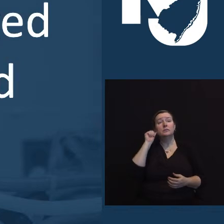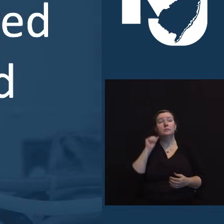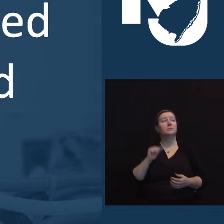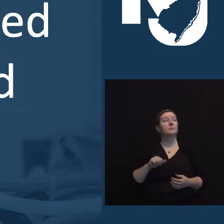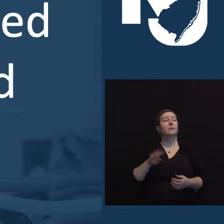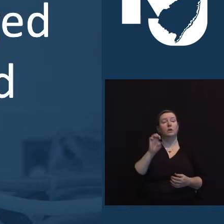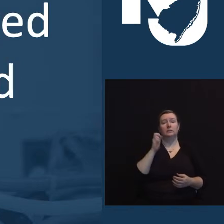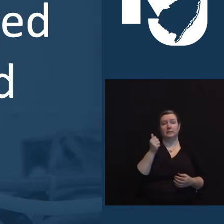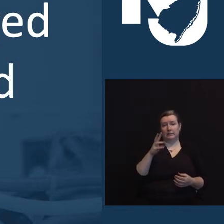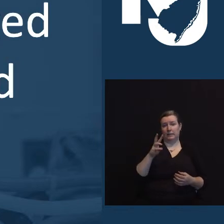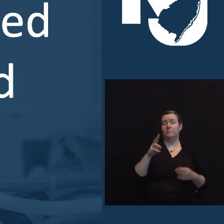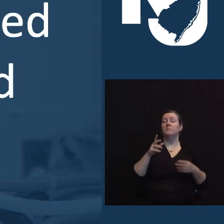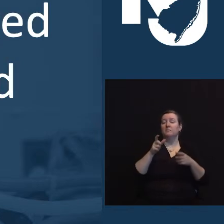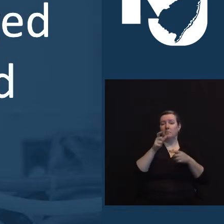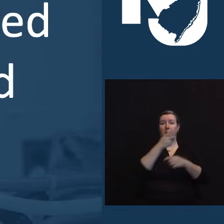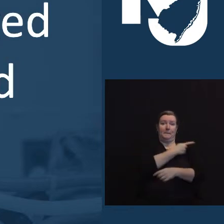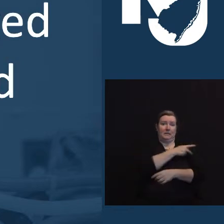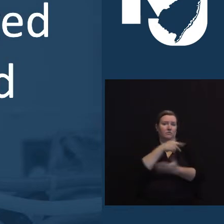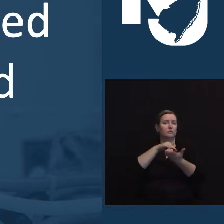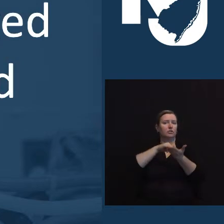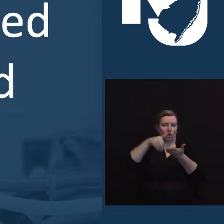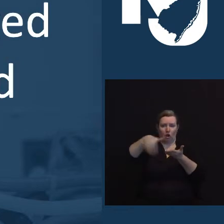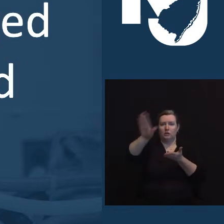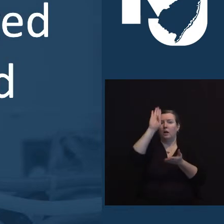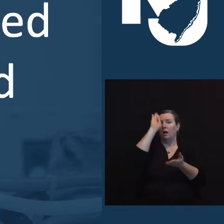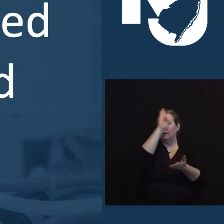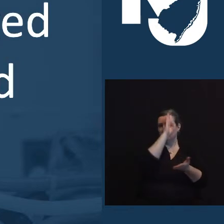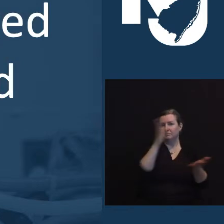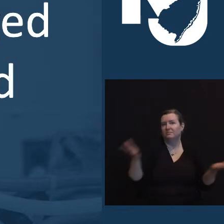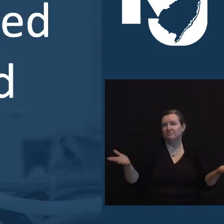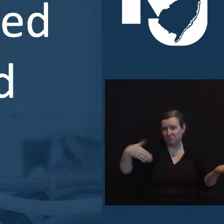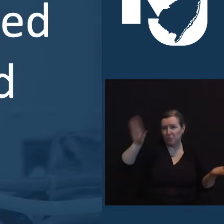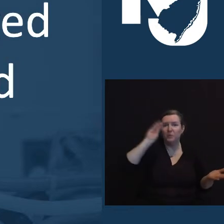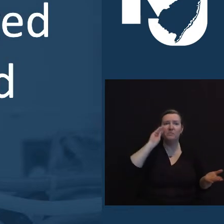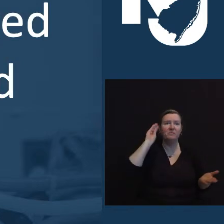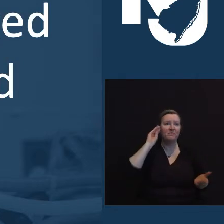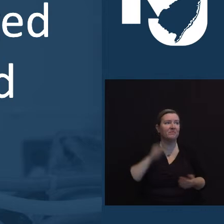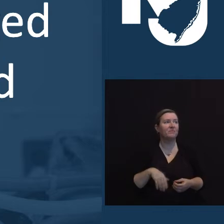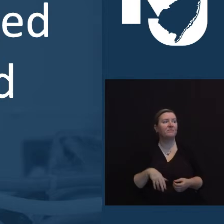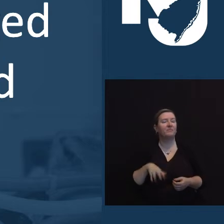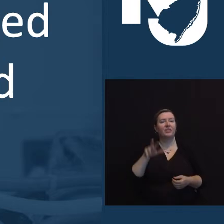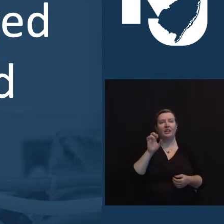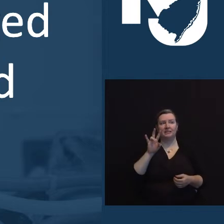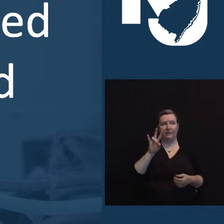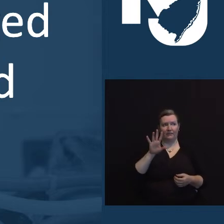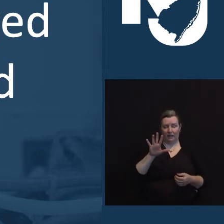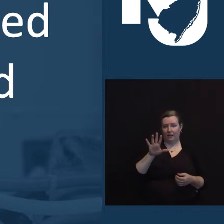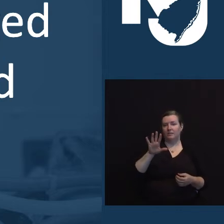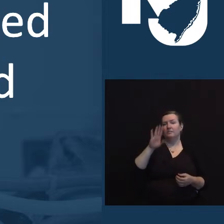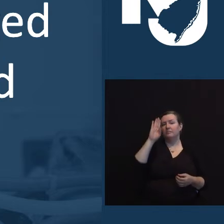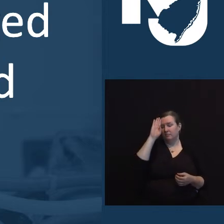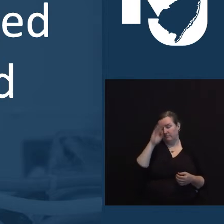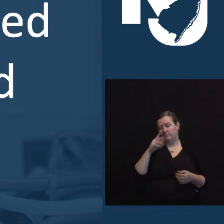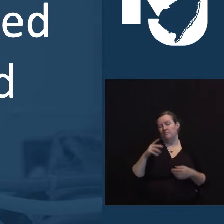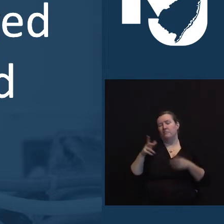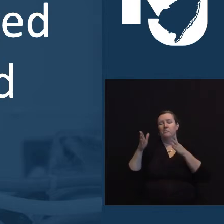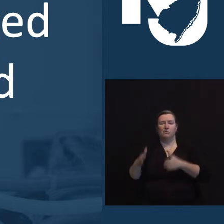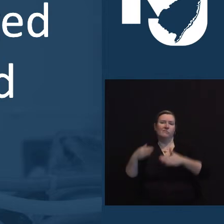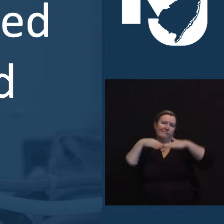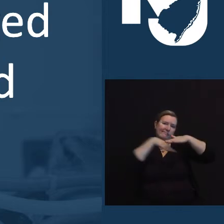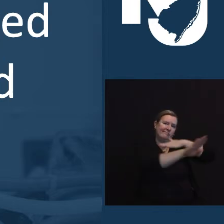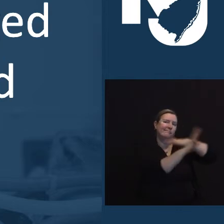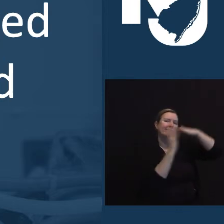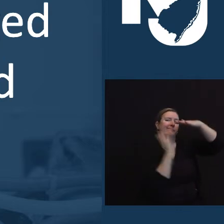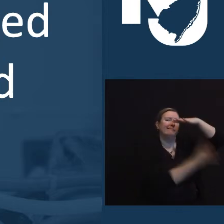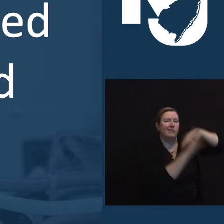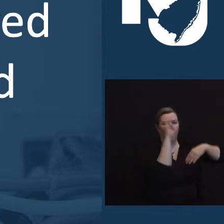live patients were discharged from our 71 hospitals, while 375 new COVID-positive patients were admitted.